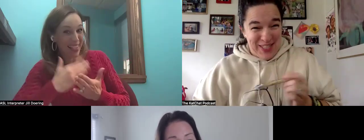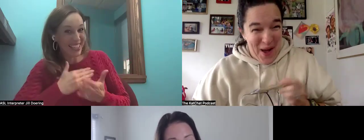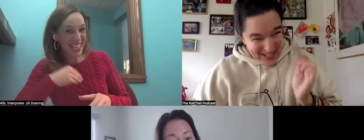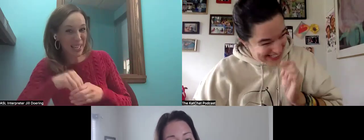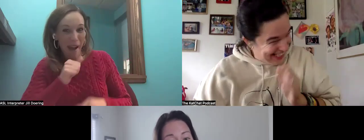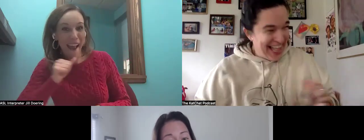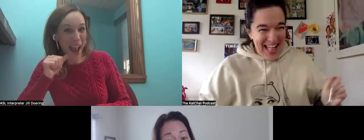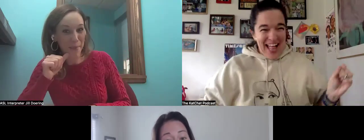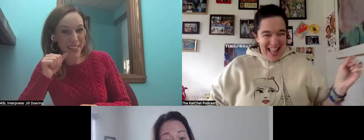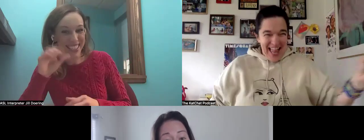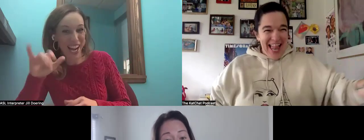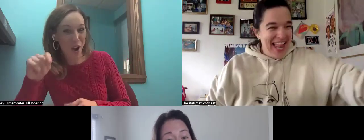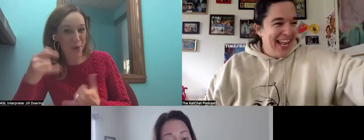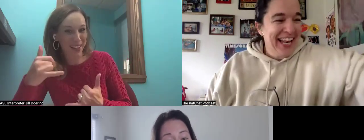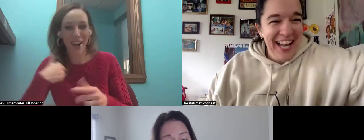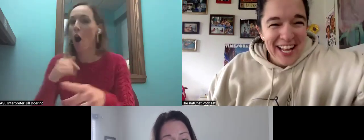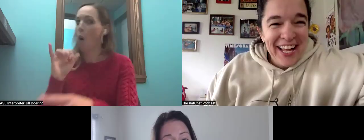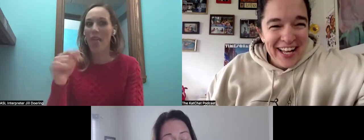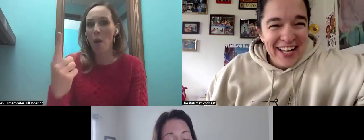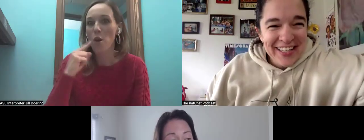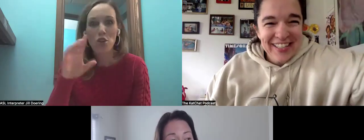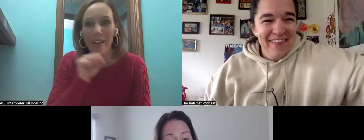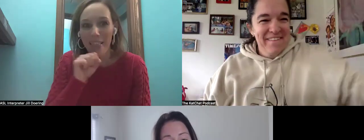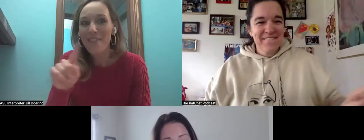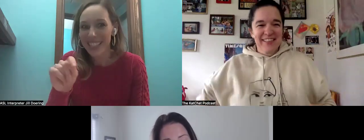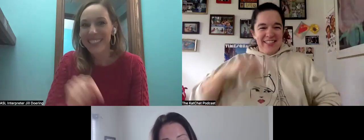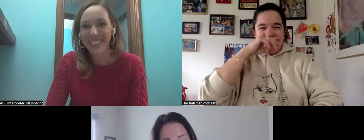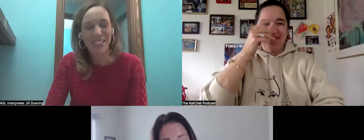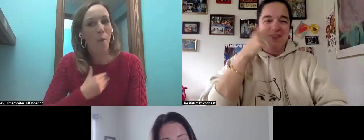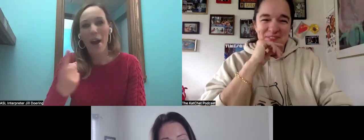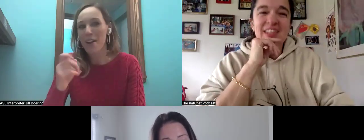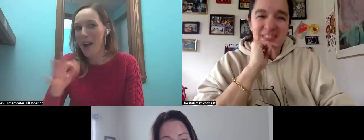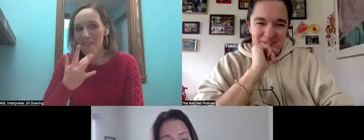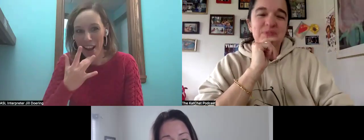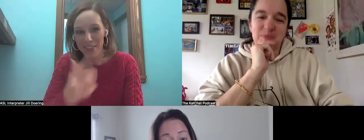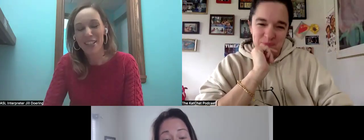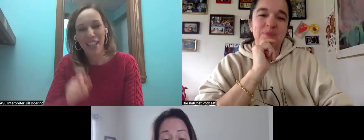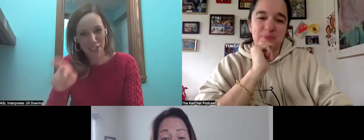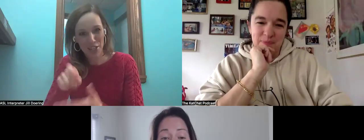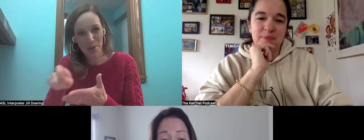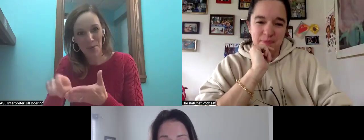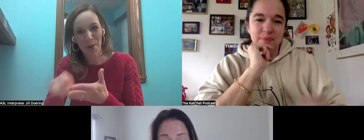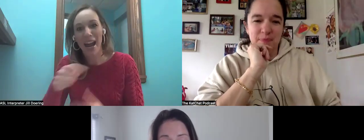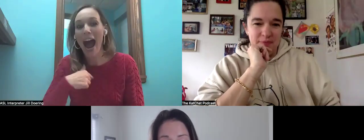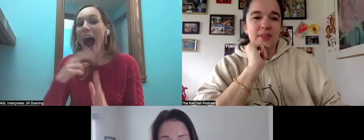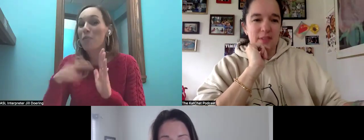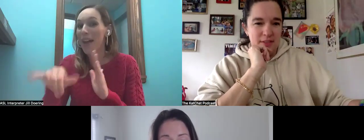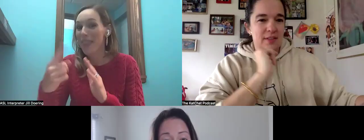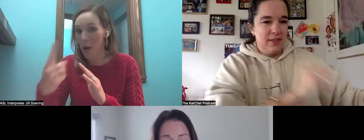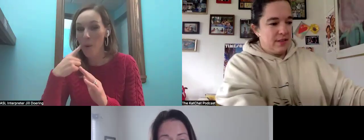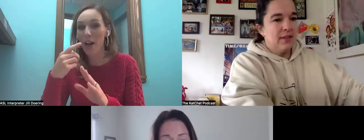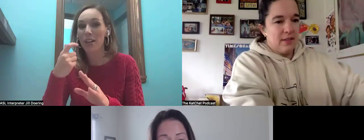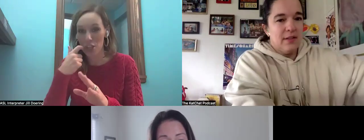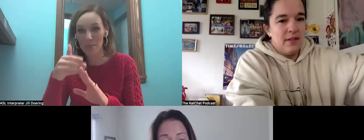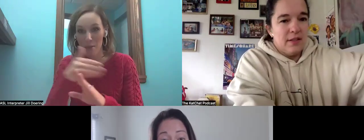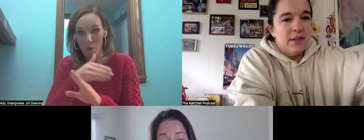now. Perfect. That one, you're gonna love it. It's one of my favorites that she's written. So I read that one before the move started. So I was